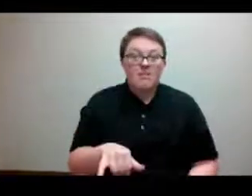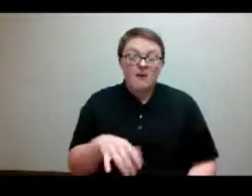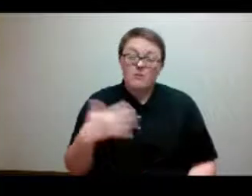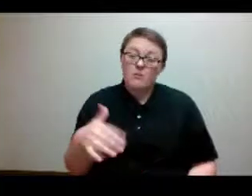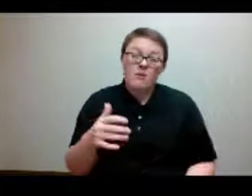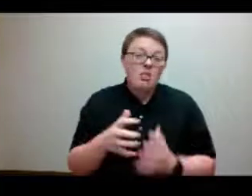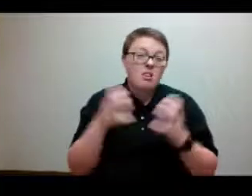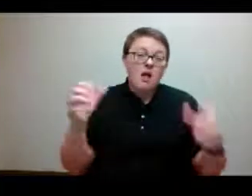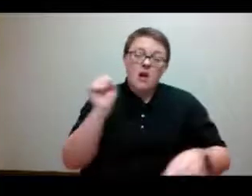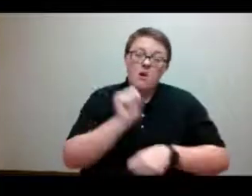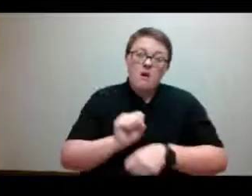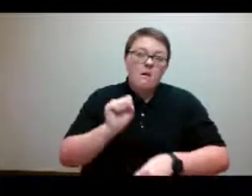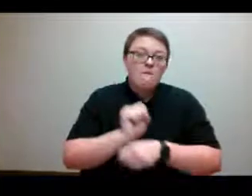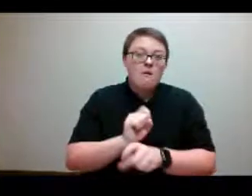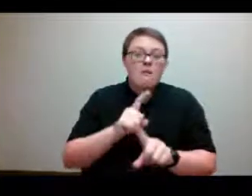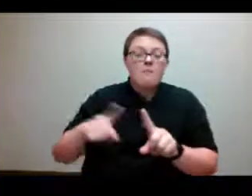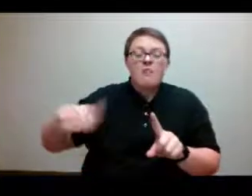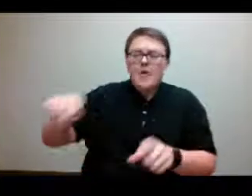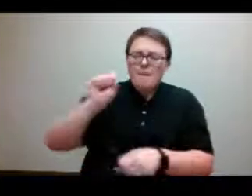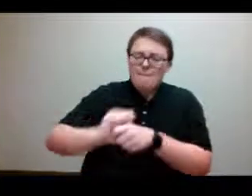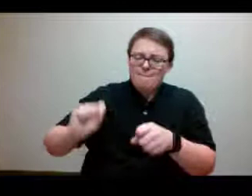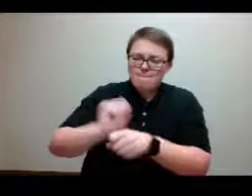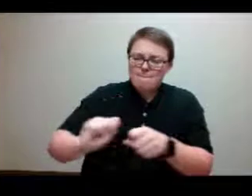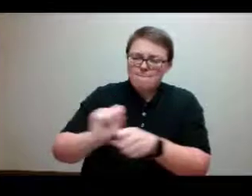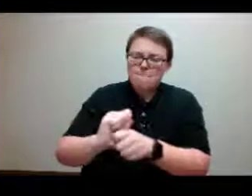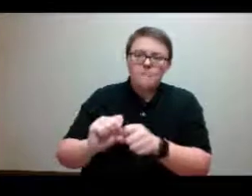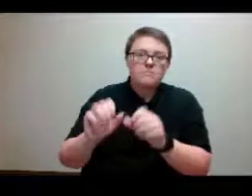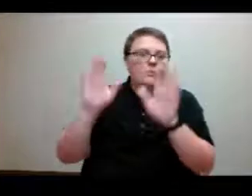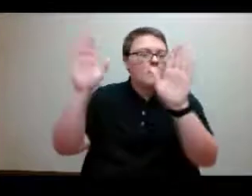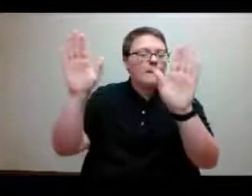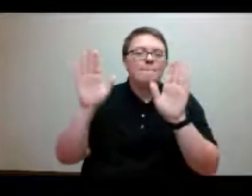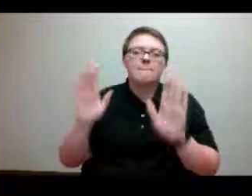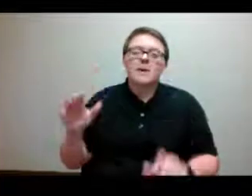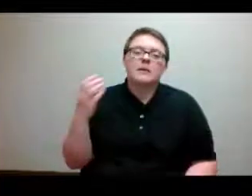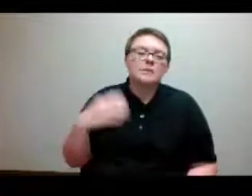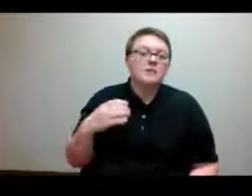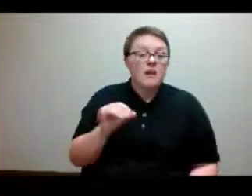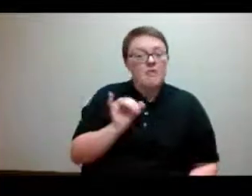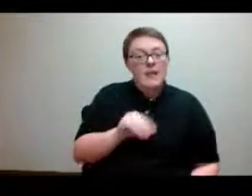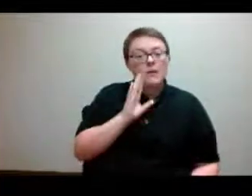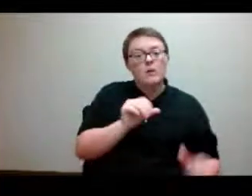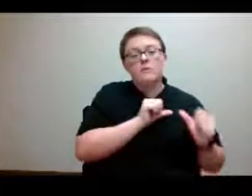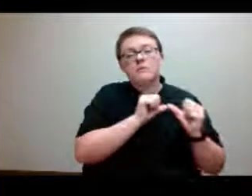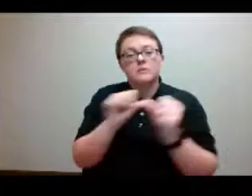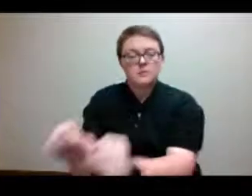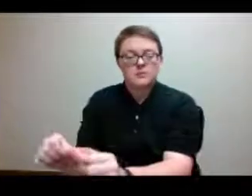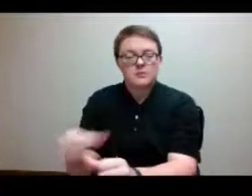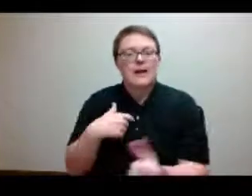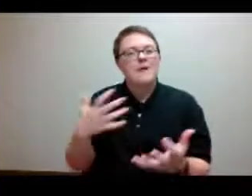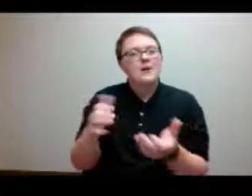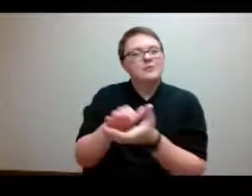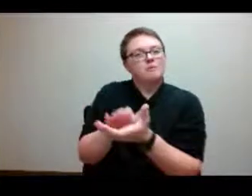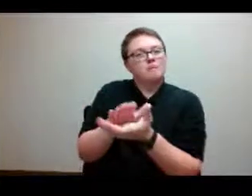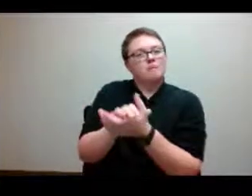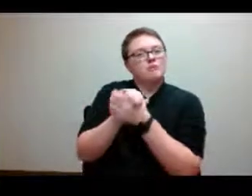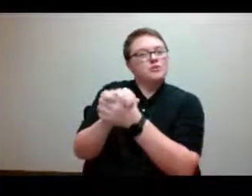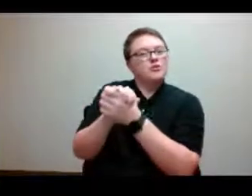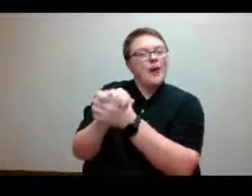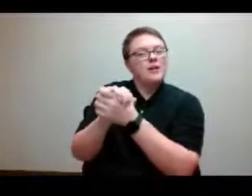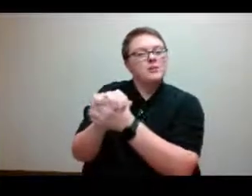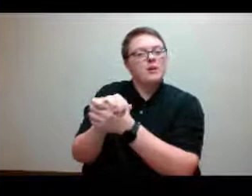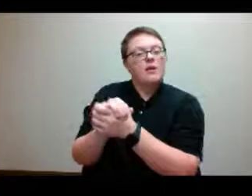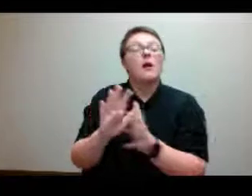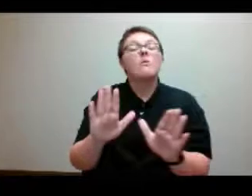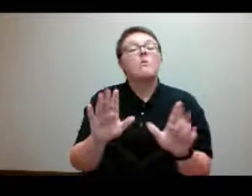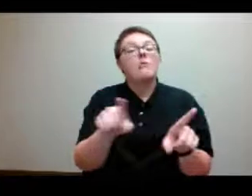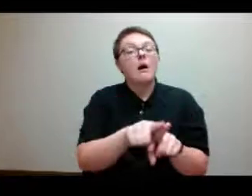and they did a fantastic job with that. And that is an ongoing thing that we offer. And so I want to congratulate them. By the